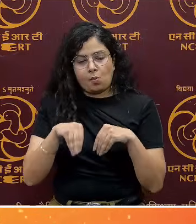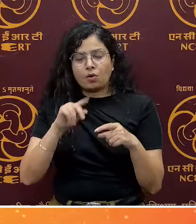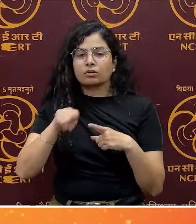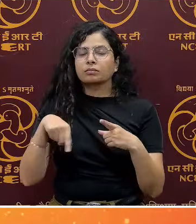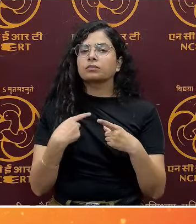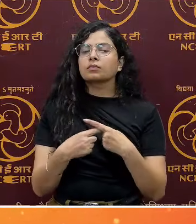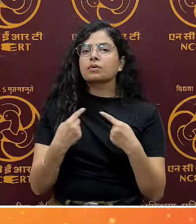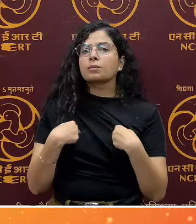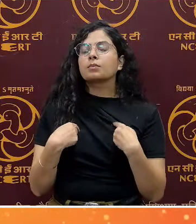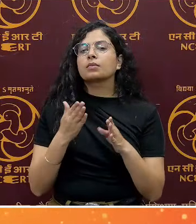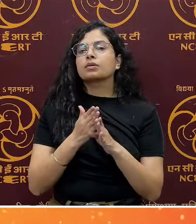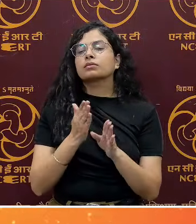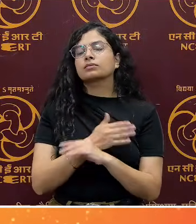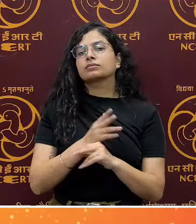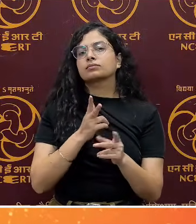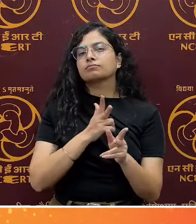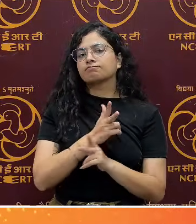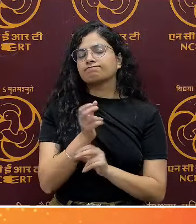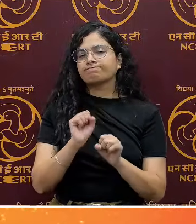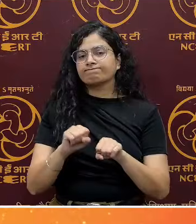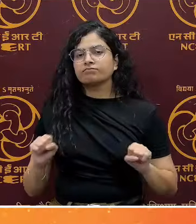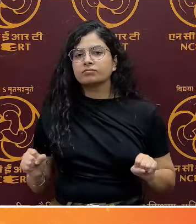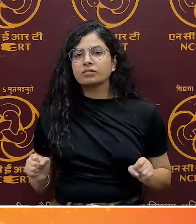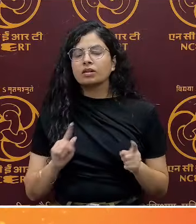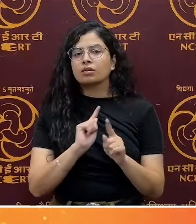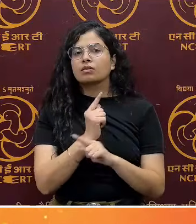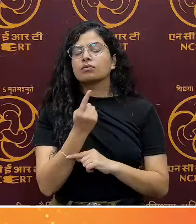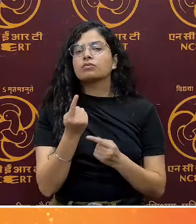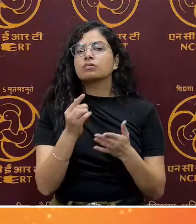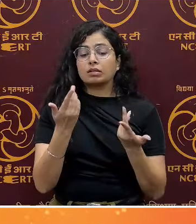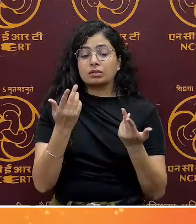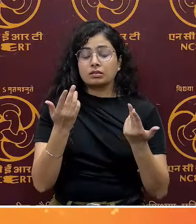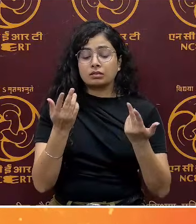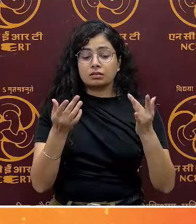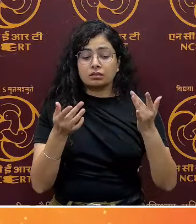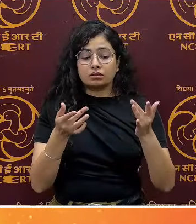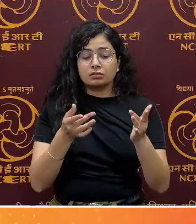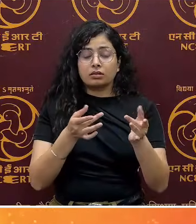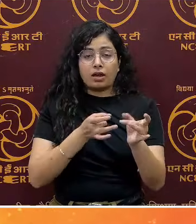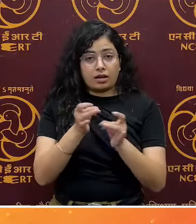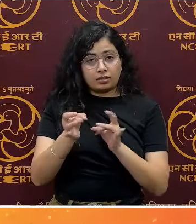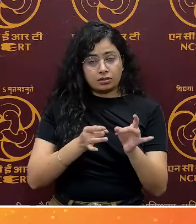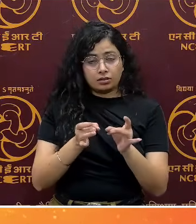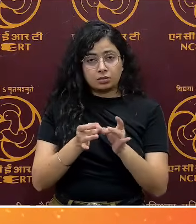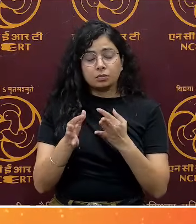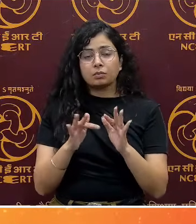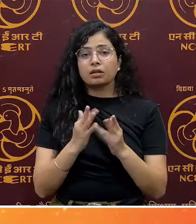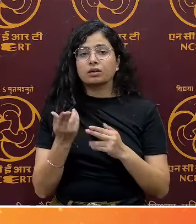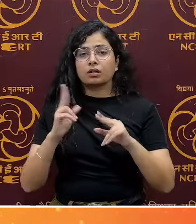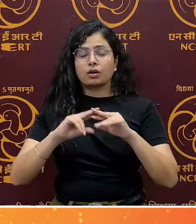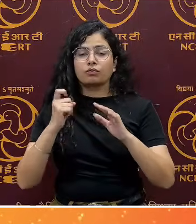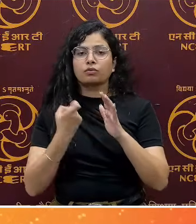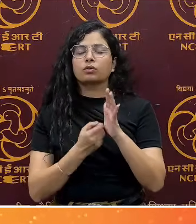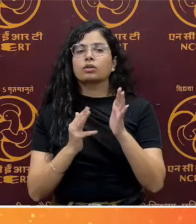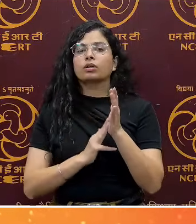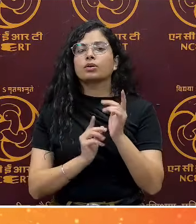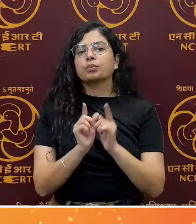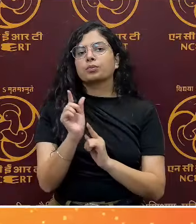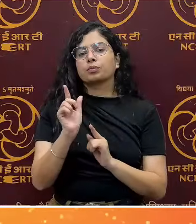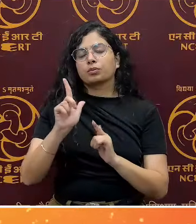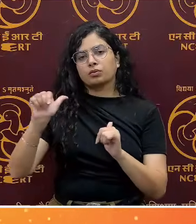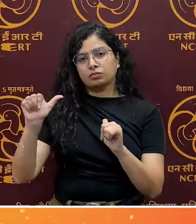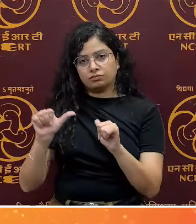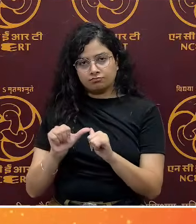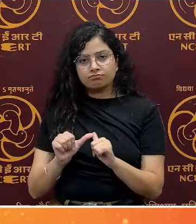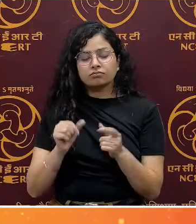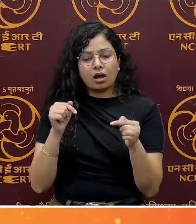and I also mentioned it earlier. So through firstly we will elaborate and make the formula that sir has mentioned already. Yes. So